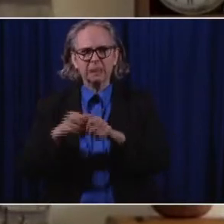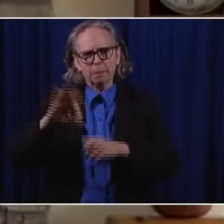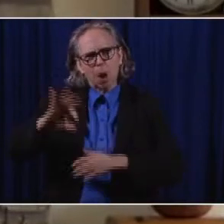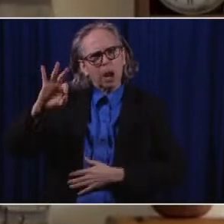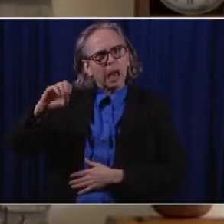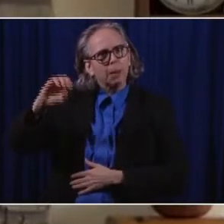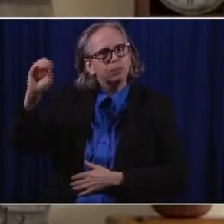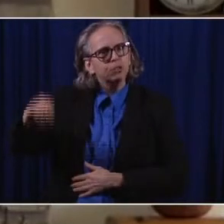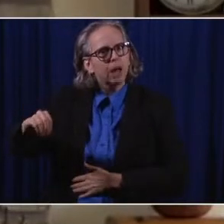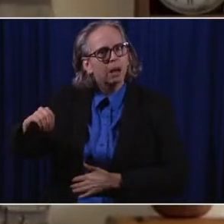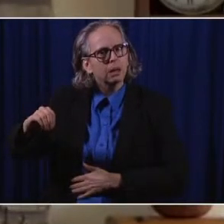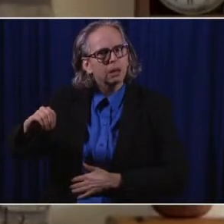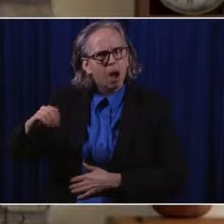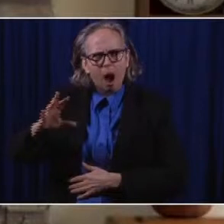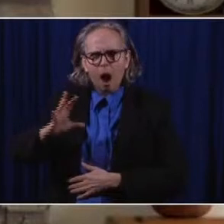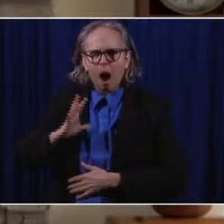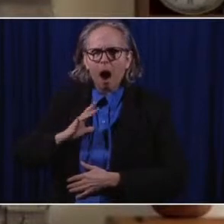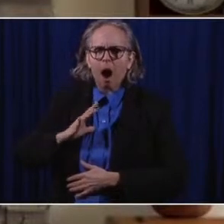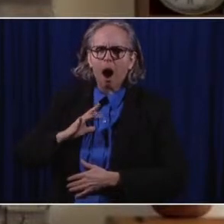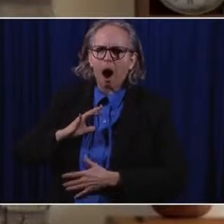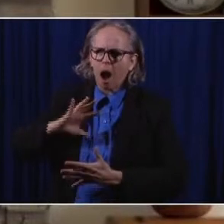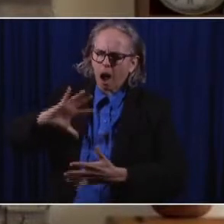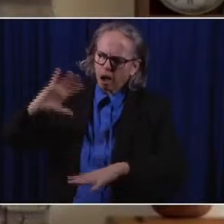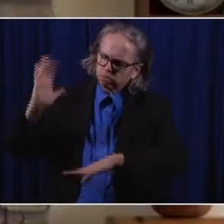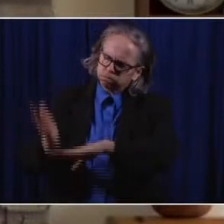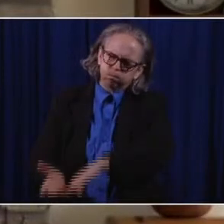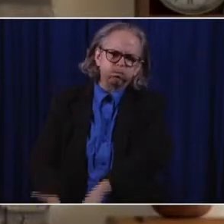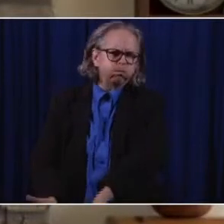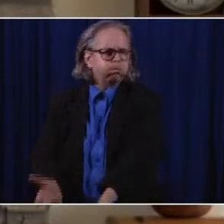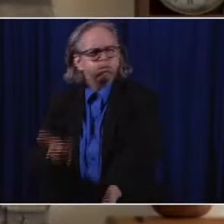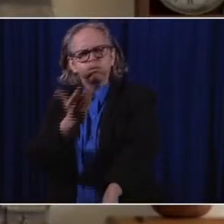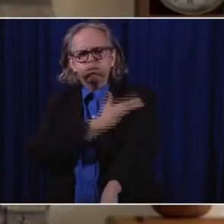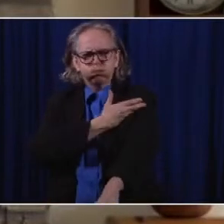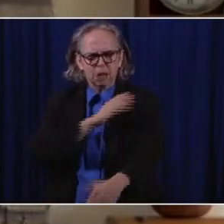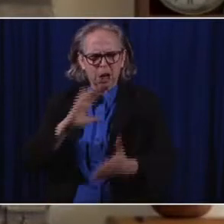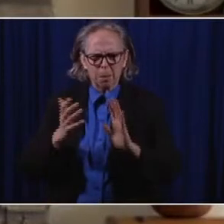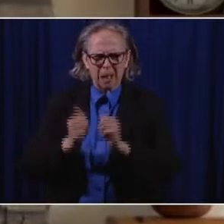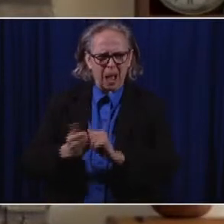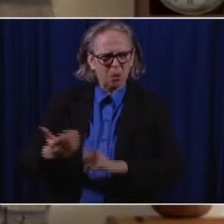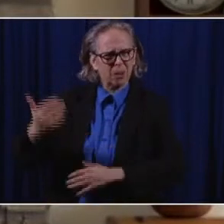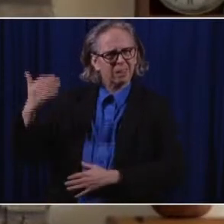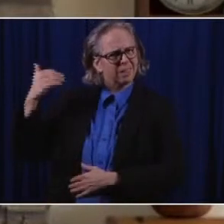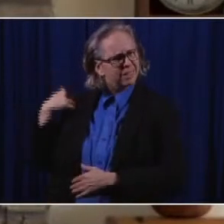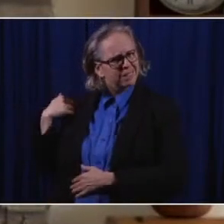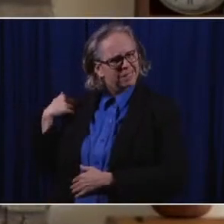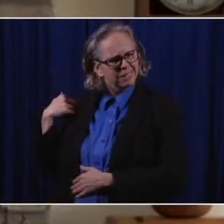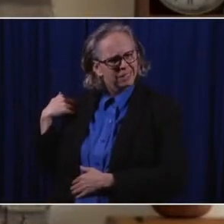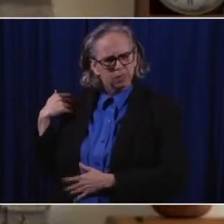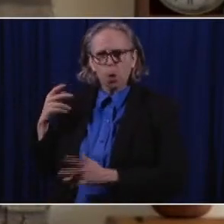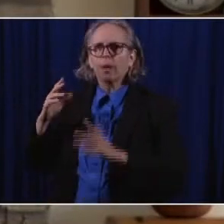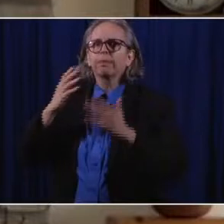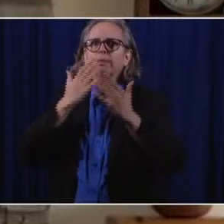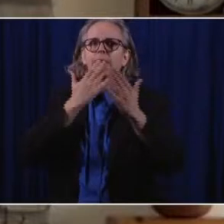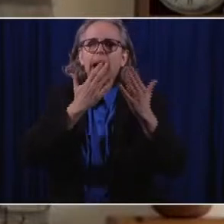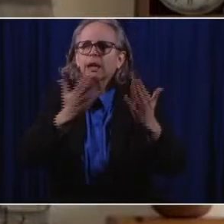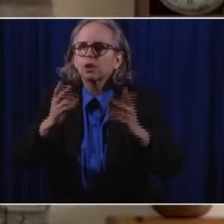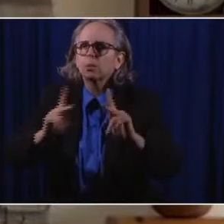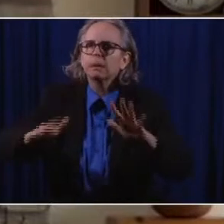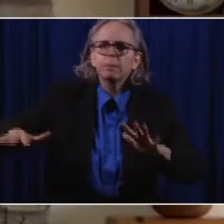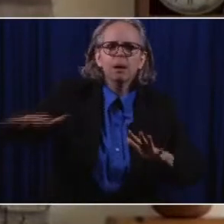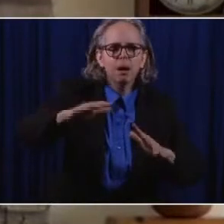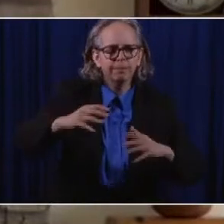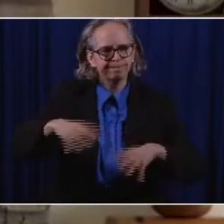phenomenally much better than it was several weeks ago. So I thank Ohioans for doing that. That matters. It